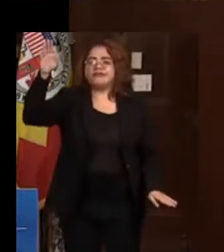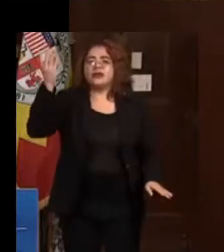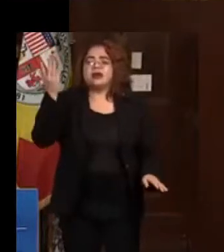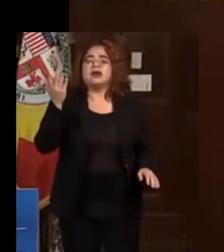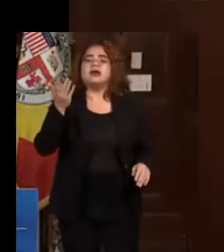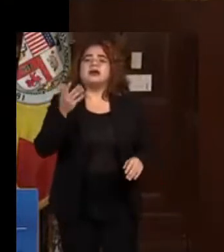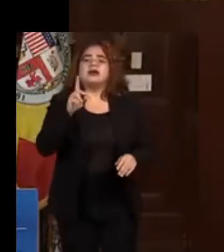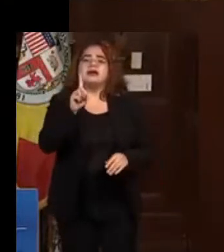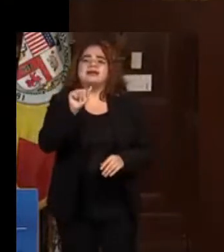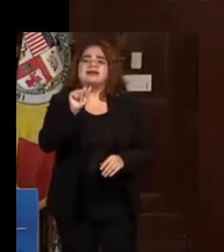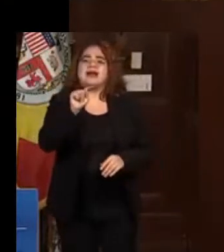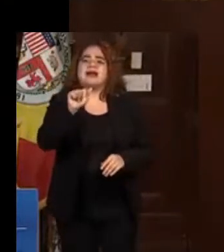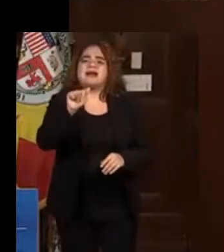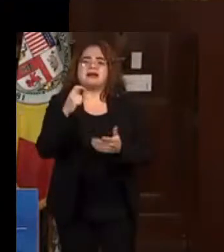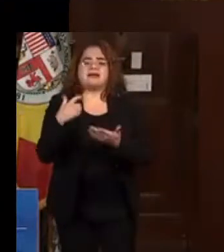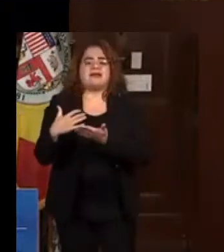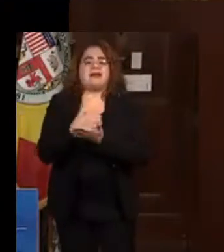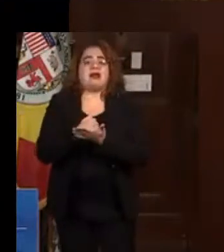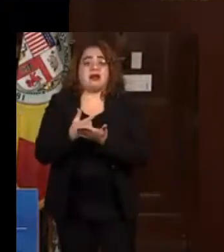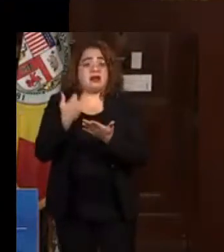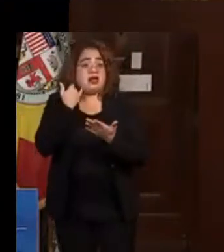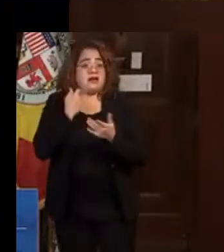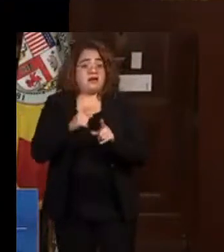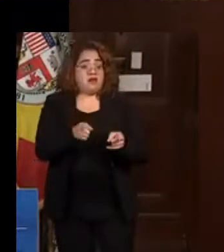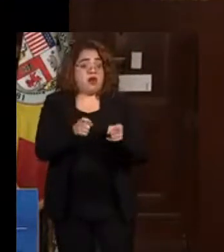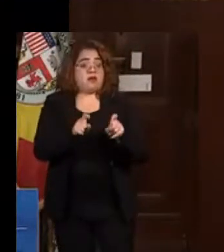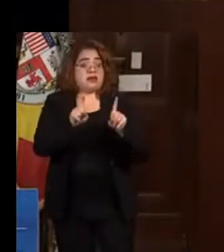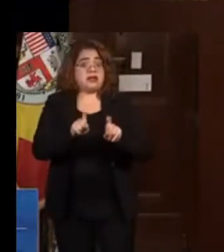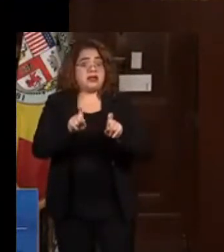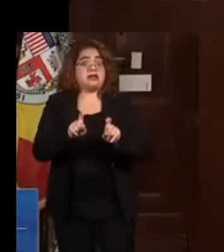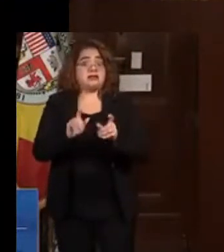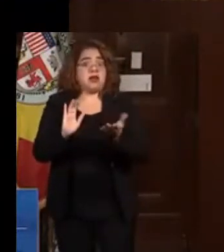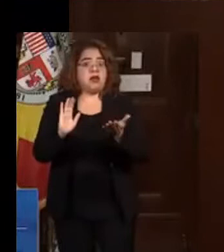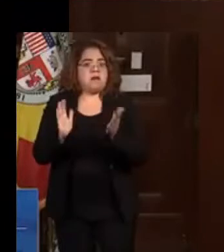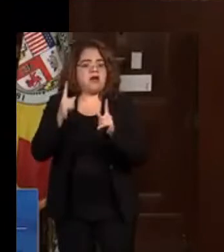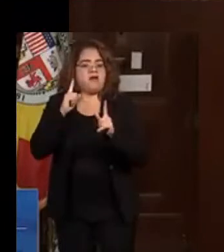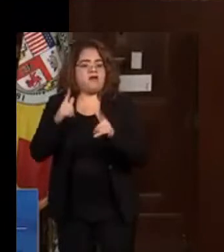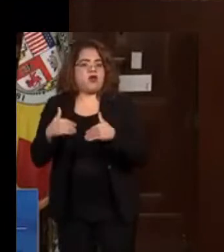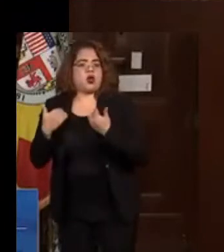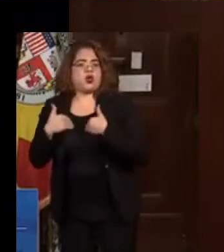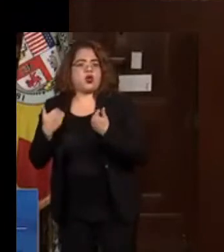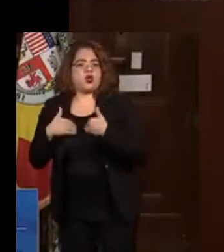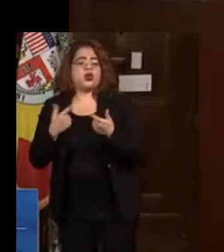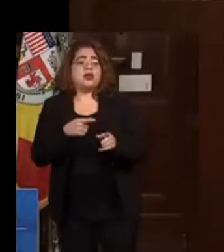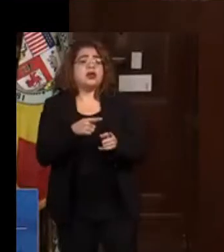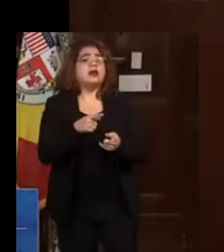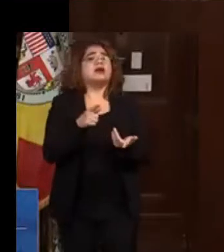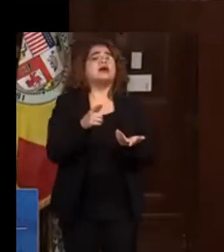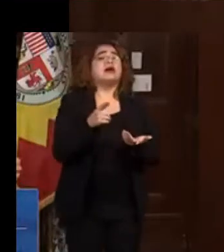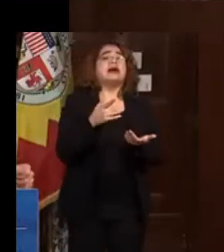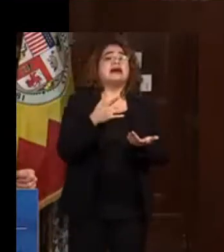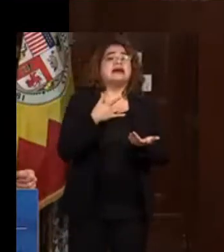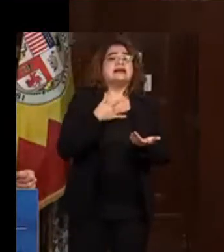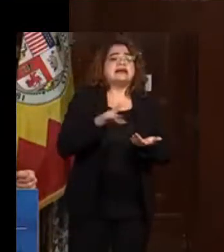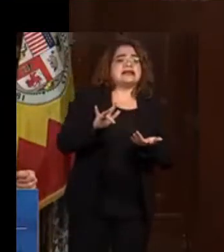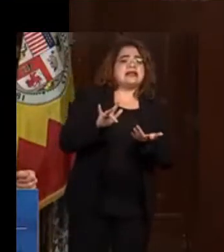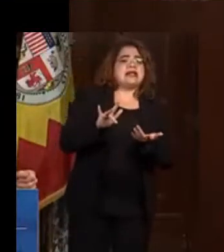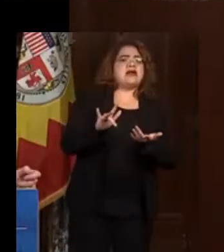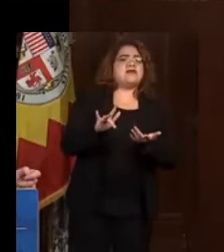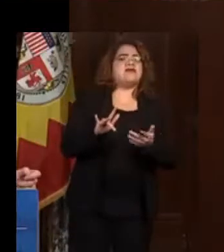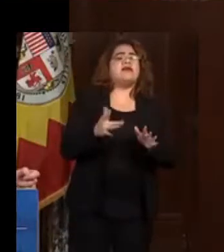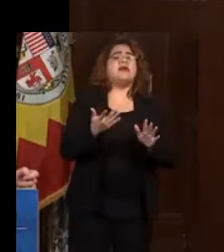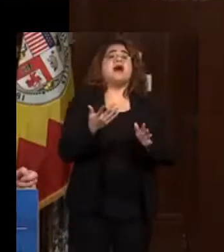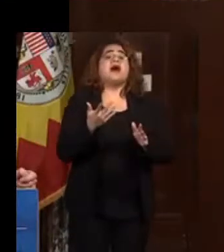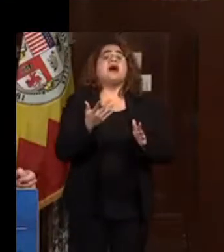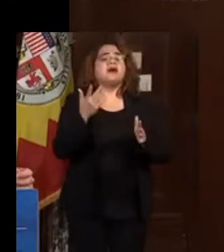means for our youth and compare these rapid tests that are less sensitive but much cheaper with the very expensive and